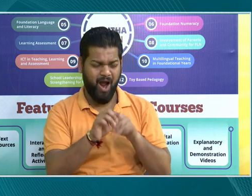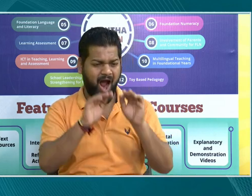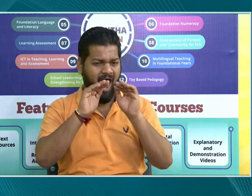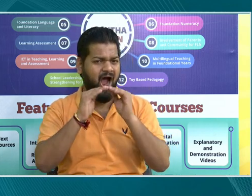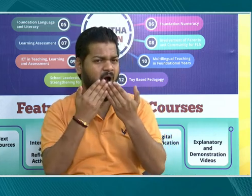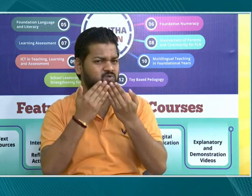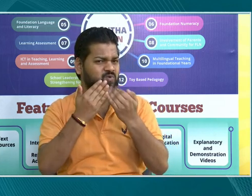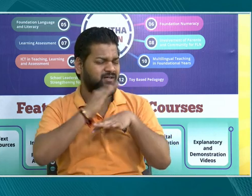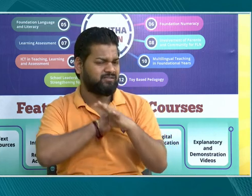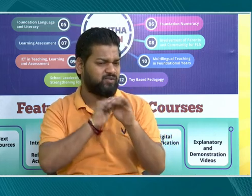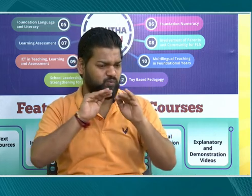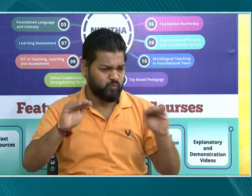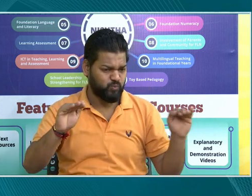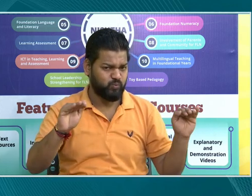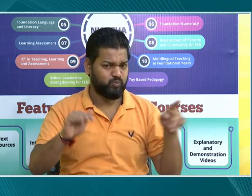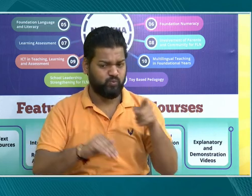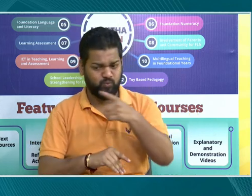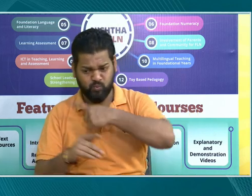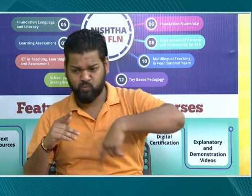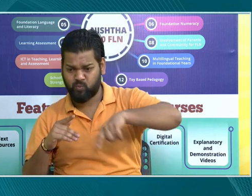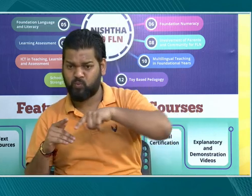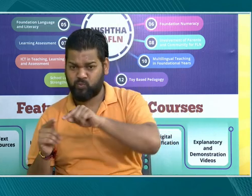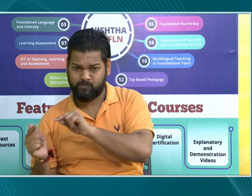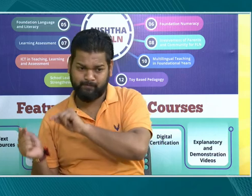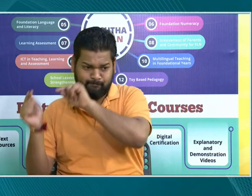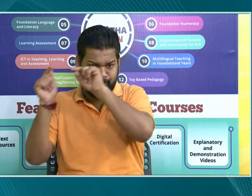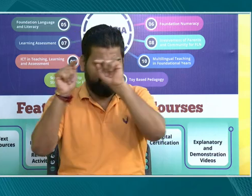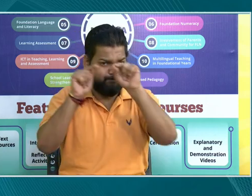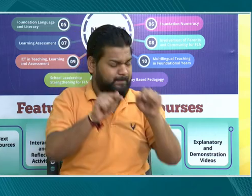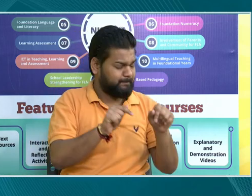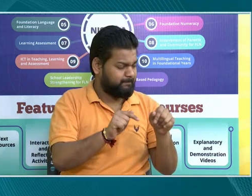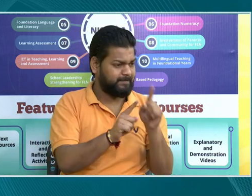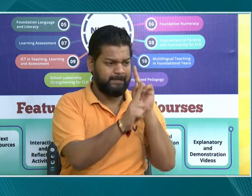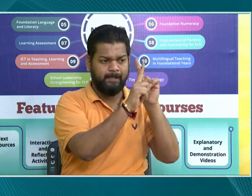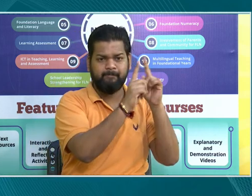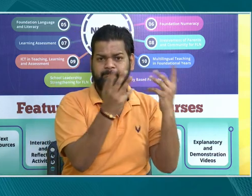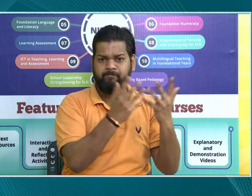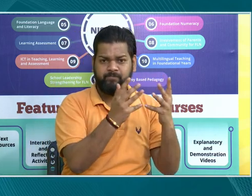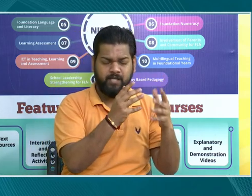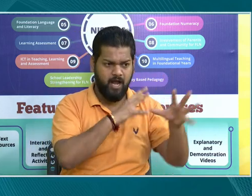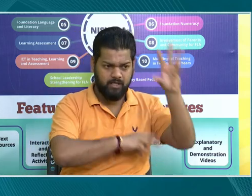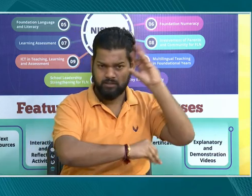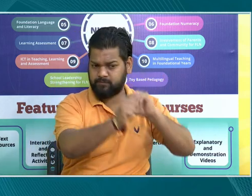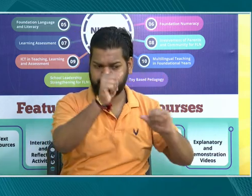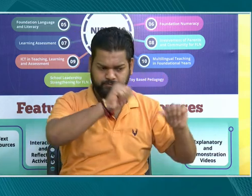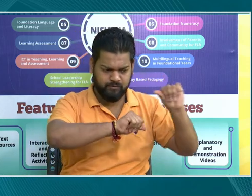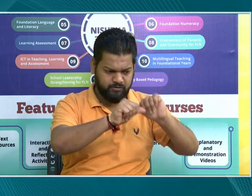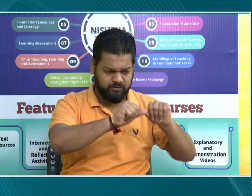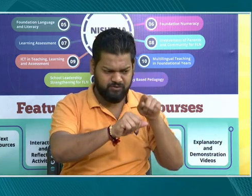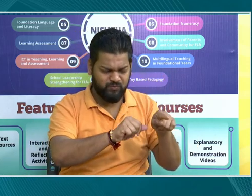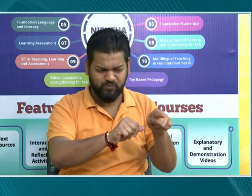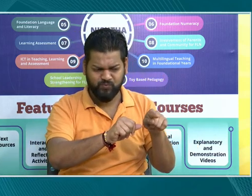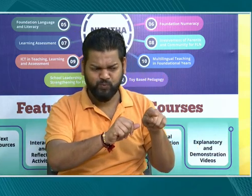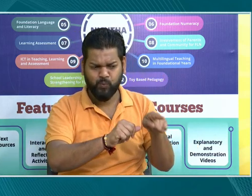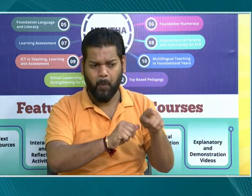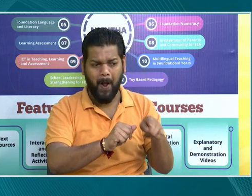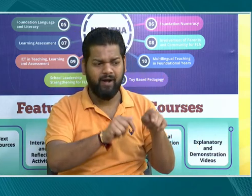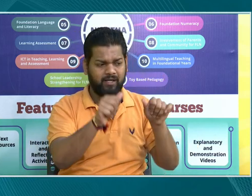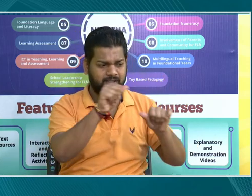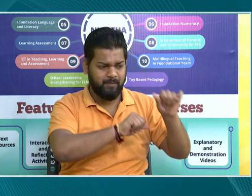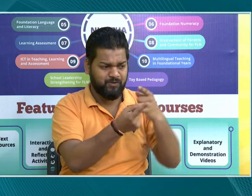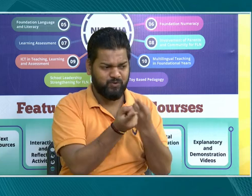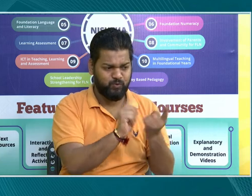would you like to explain the concept of laboratory to visually impaired children? How would you do that? Yes. So